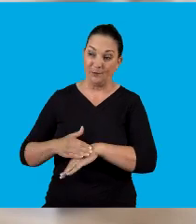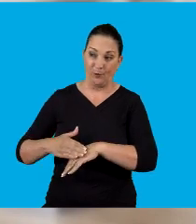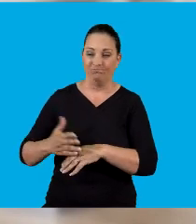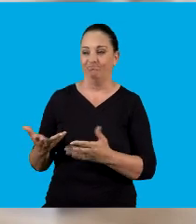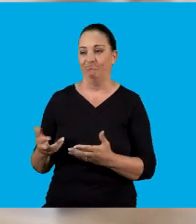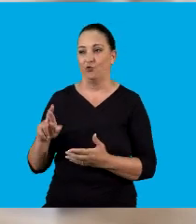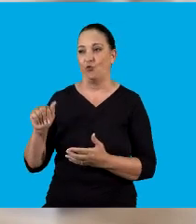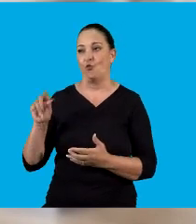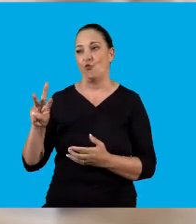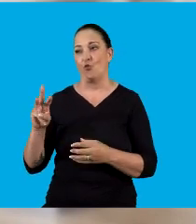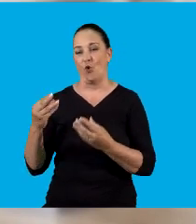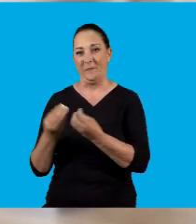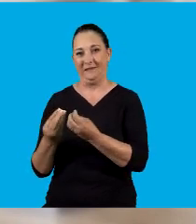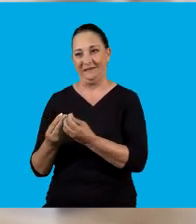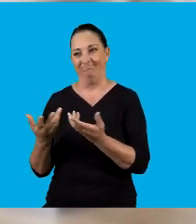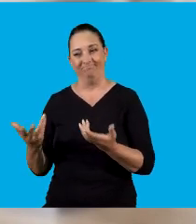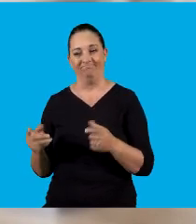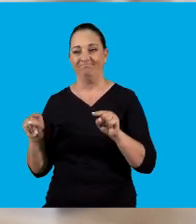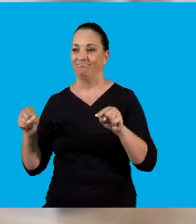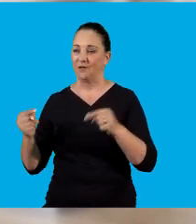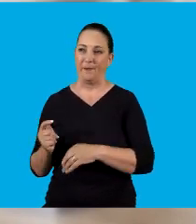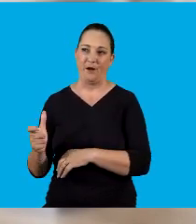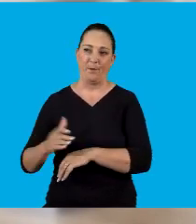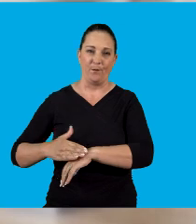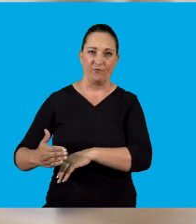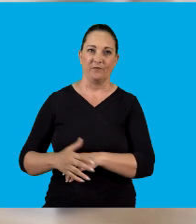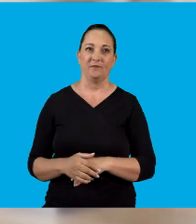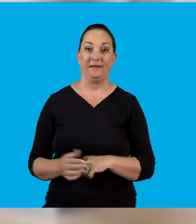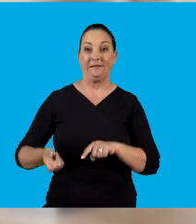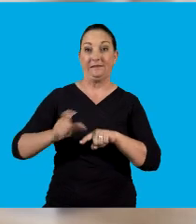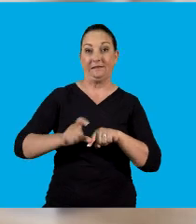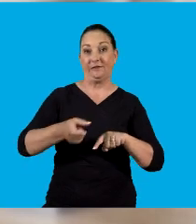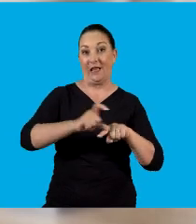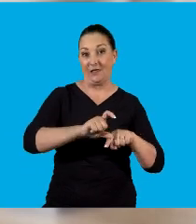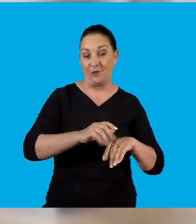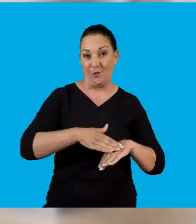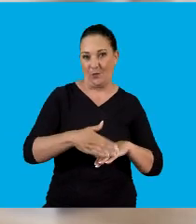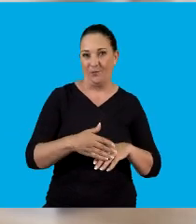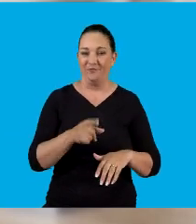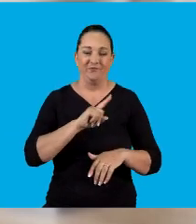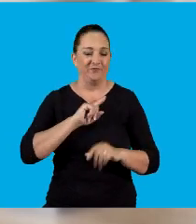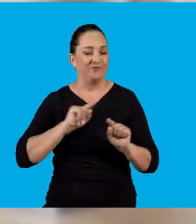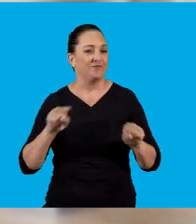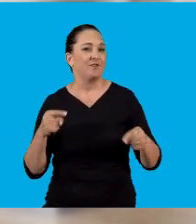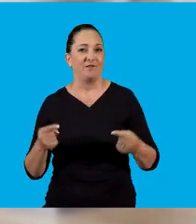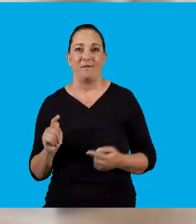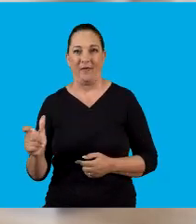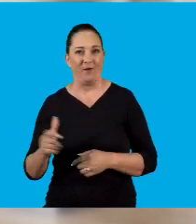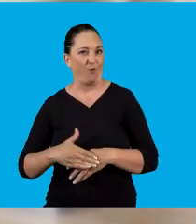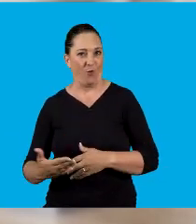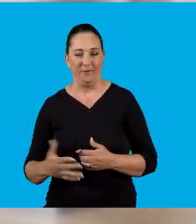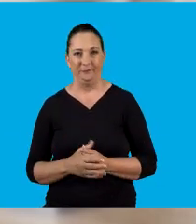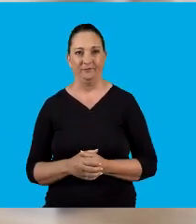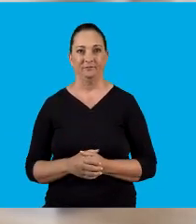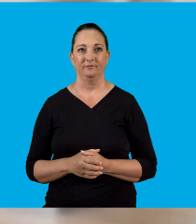raw materials in order to produce the goods that we were producing. Now, because of inflation rate, we cannot be able to do that, to buy as much